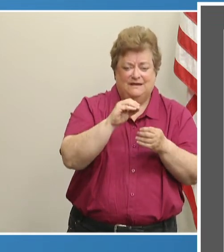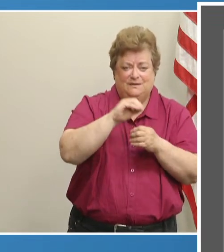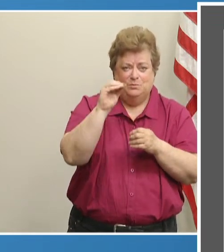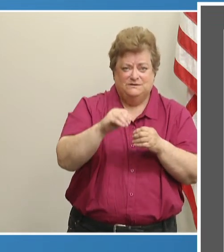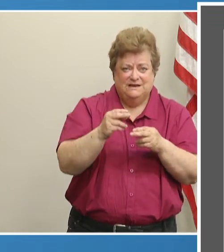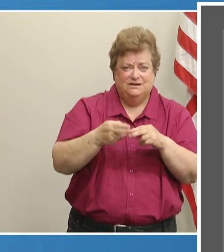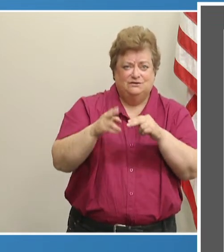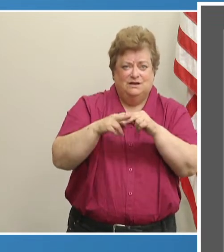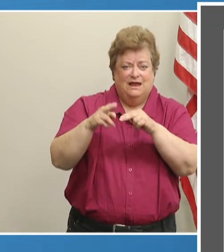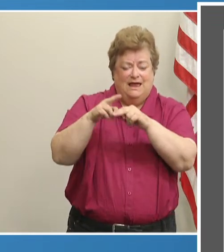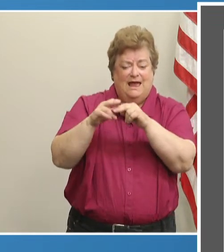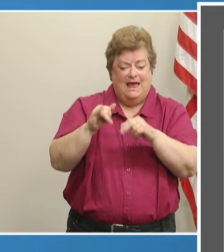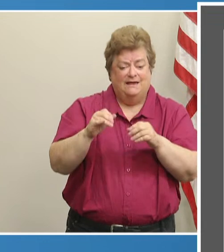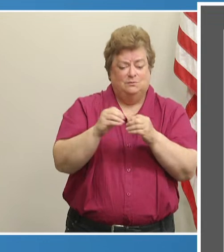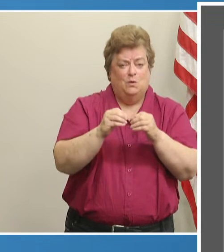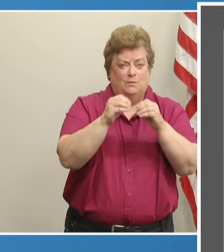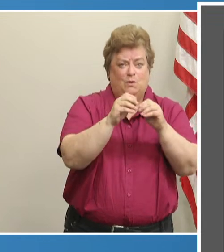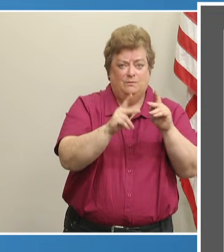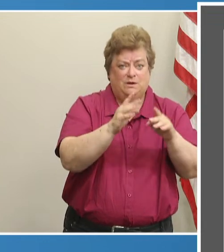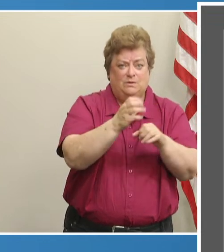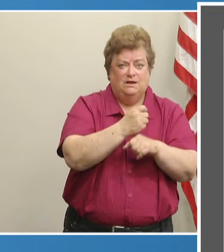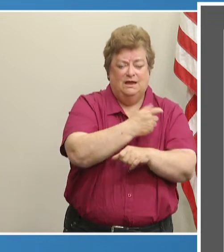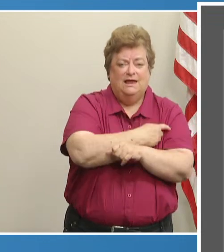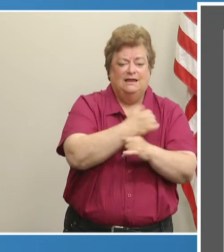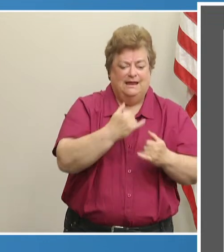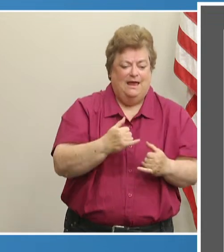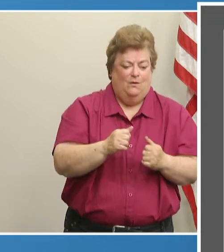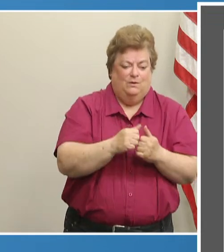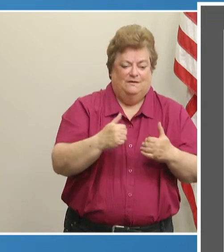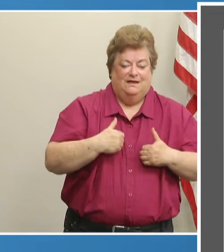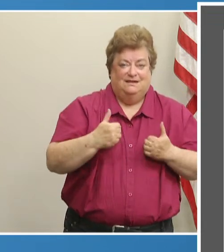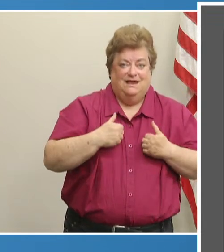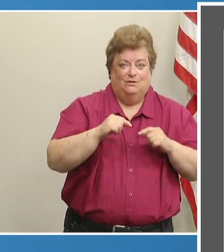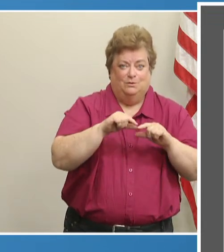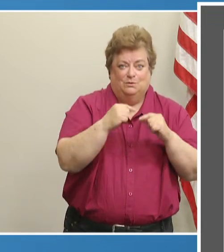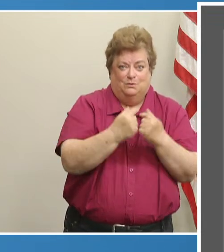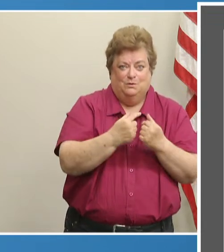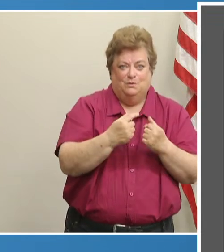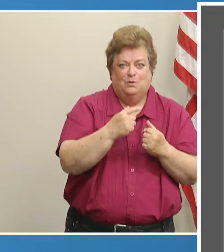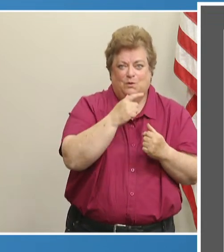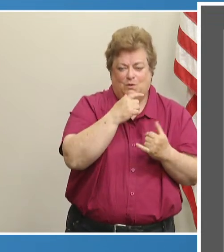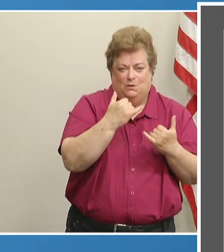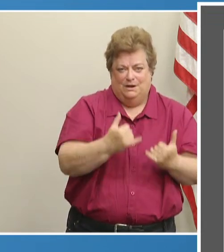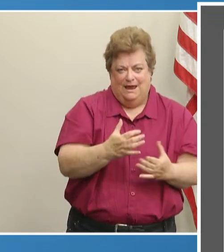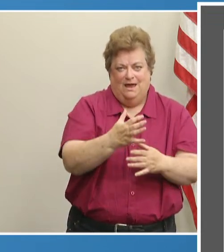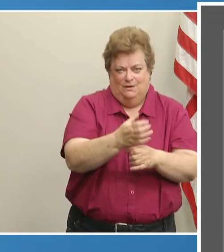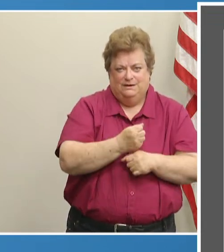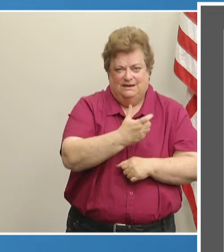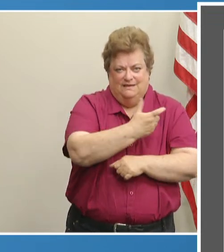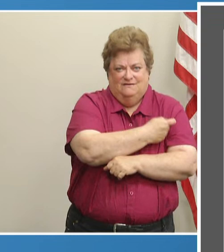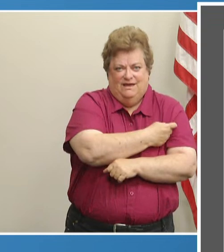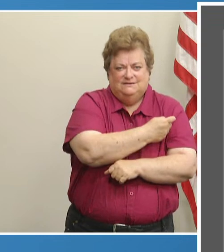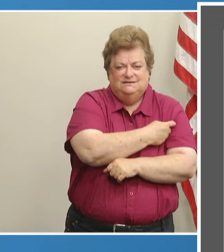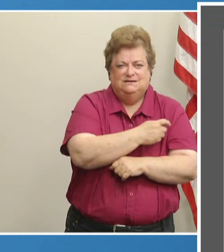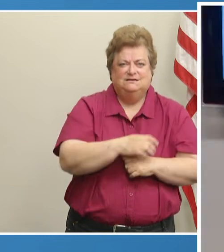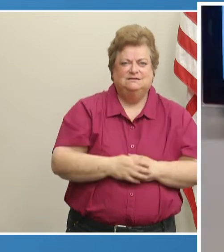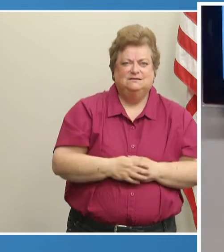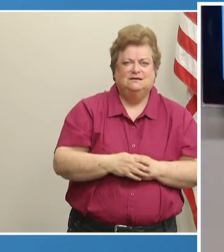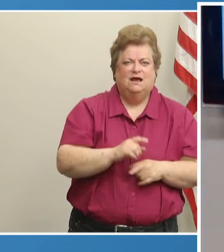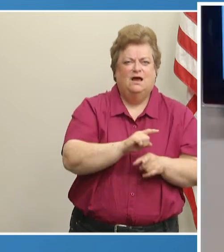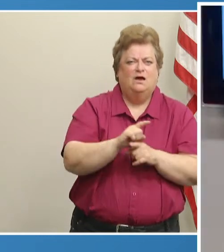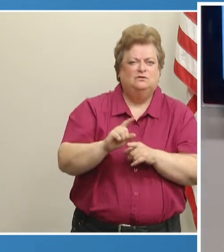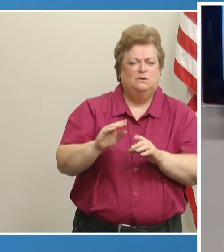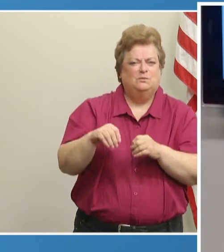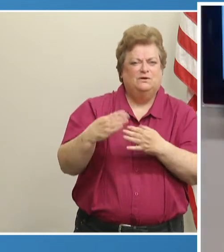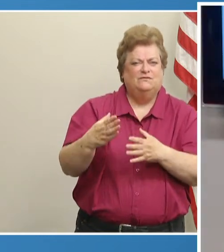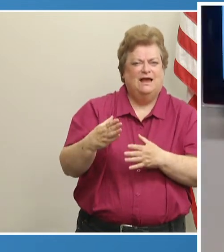are vaccinated, especially in some of the younger age groups who recently became eligible for vaccine. I also want to provide